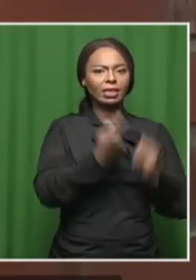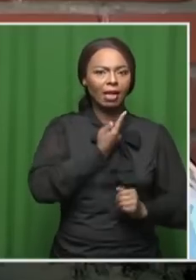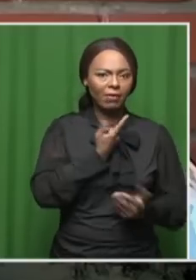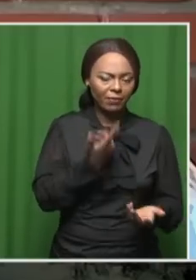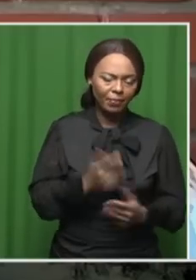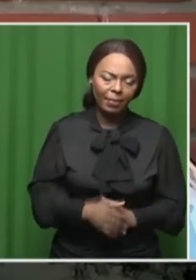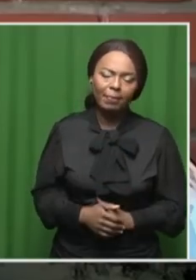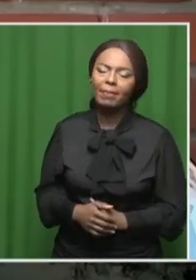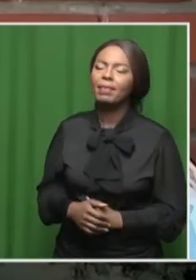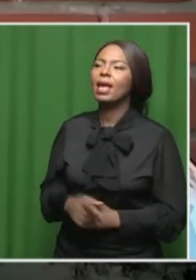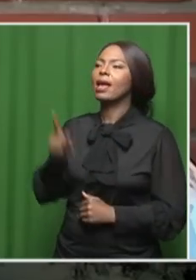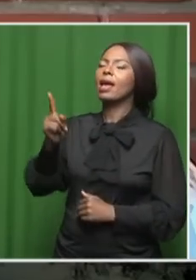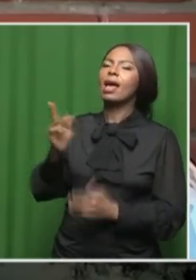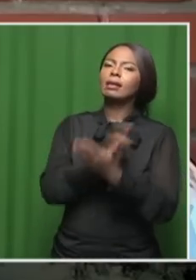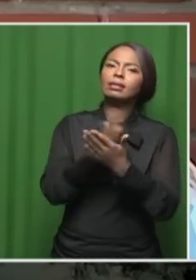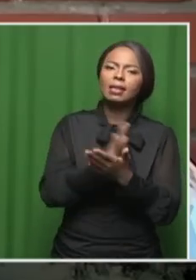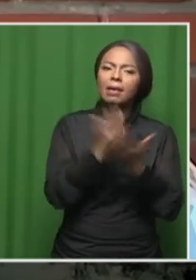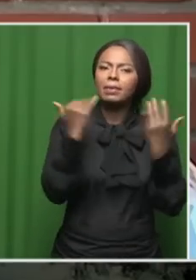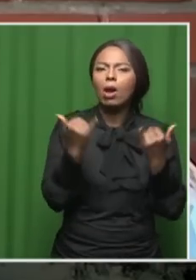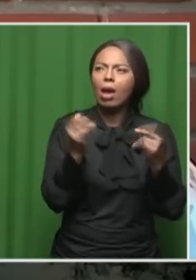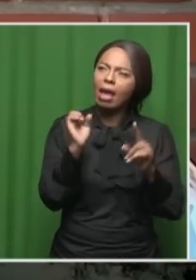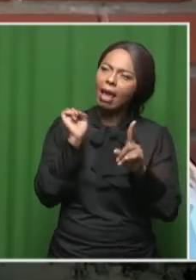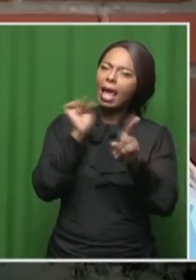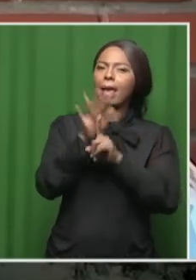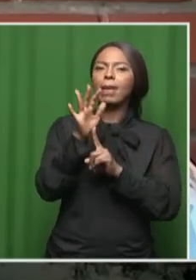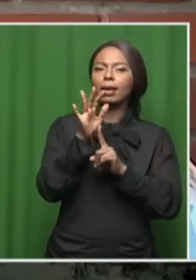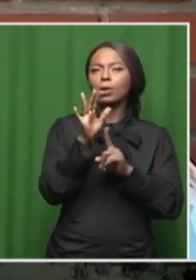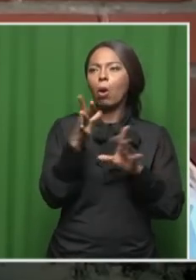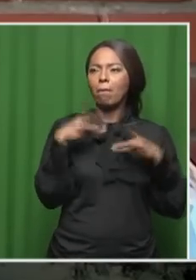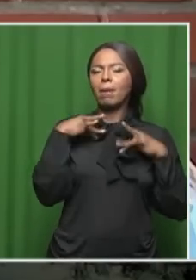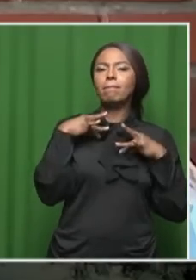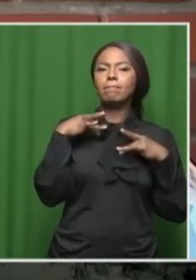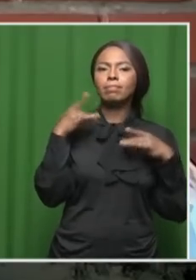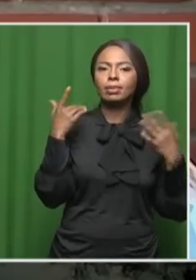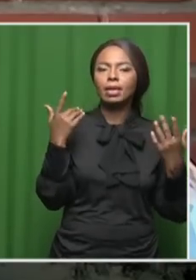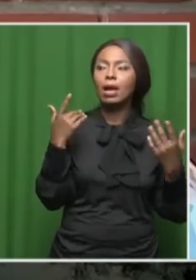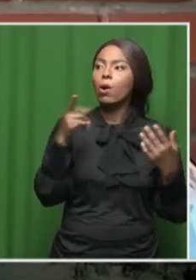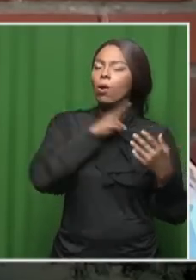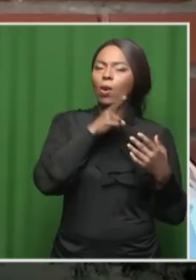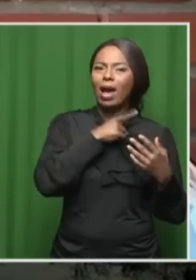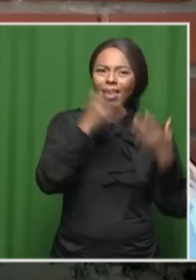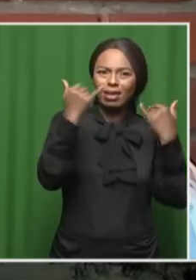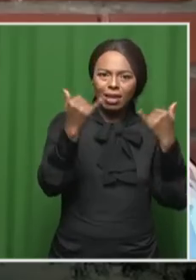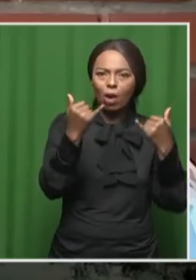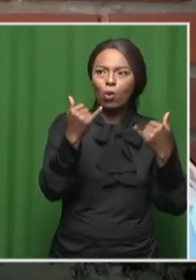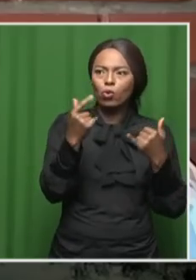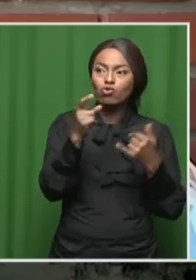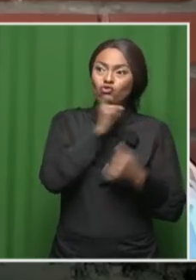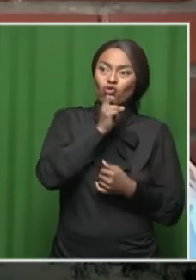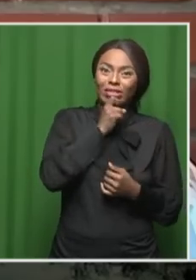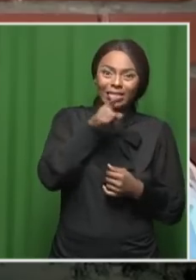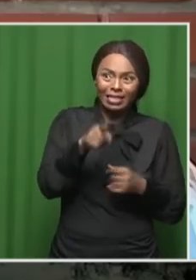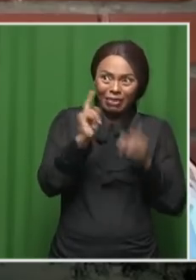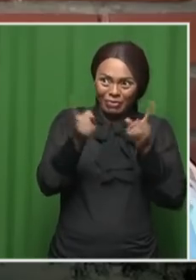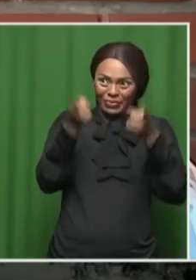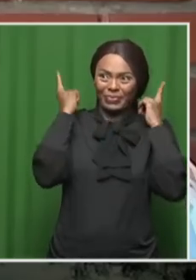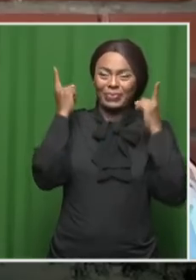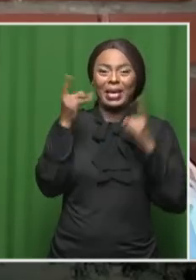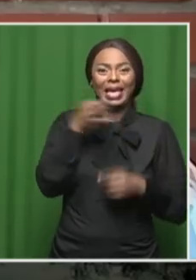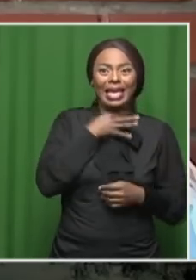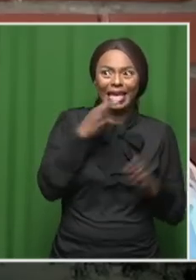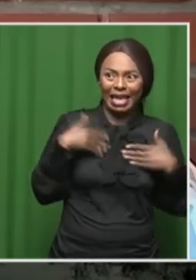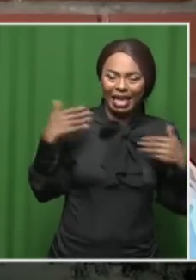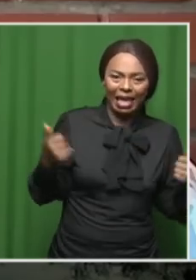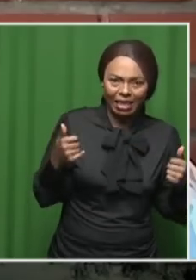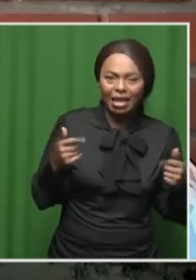got, they've been affected by this, obviously this is a dangerous toxin to consume, but are there any sort of